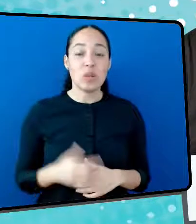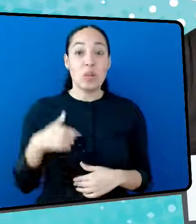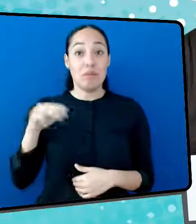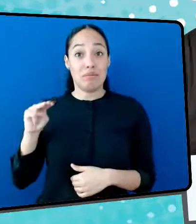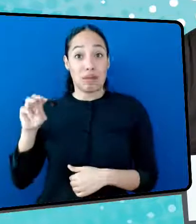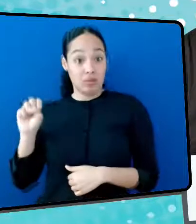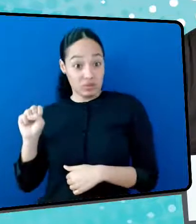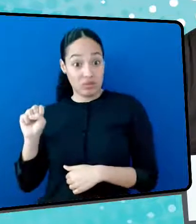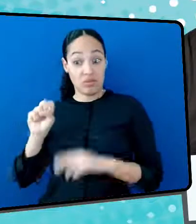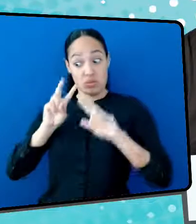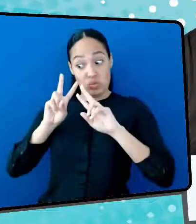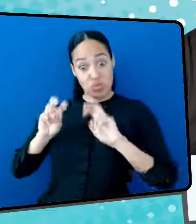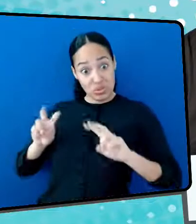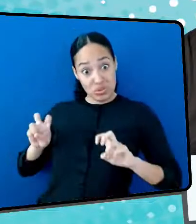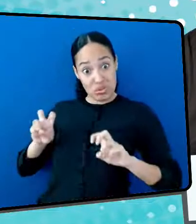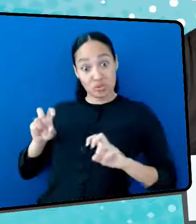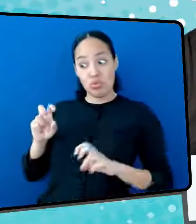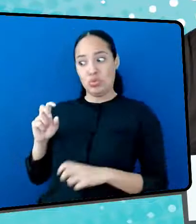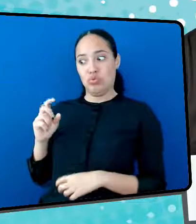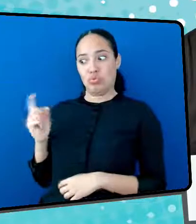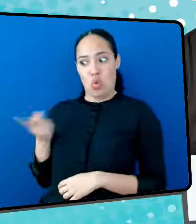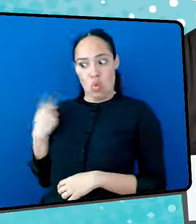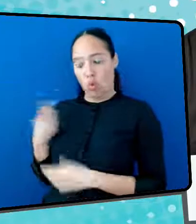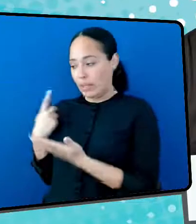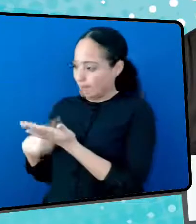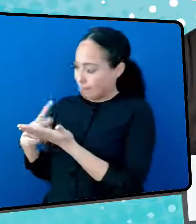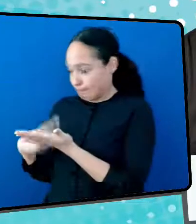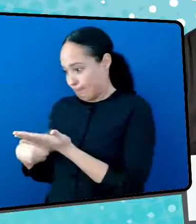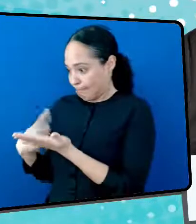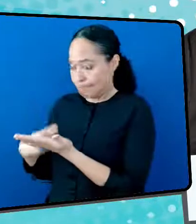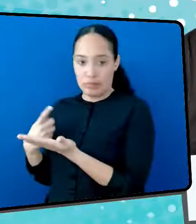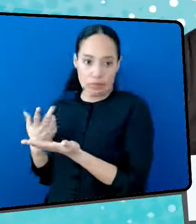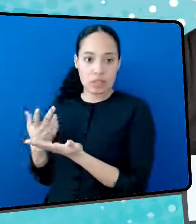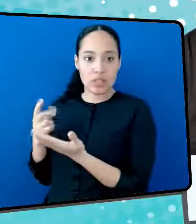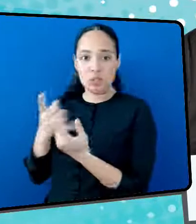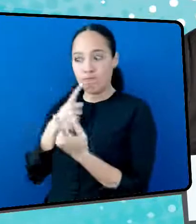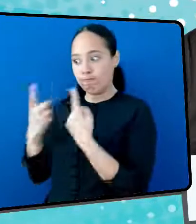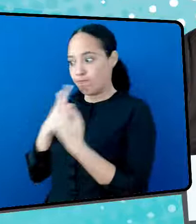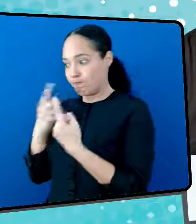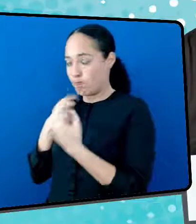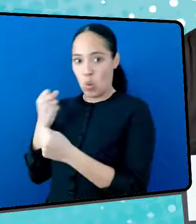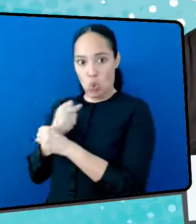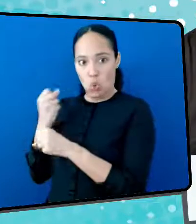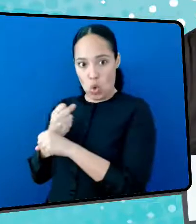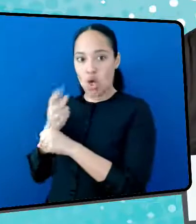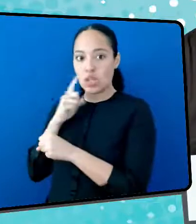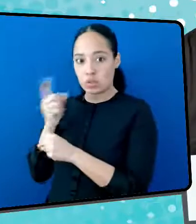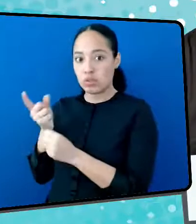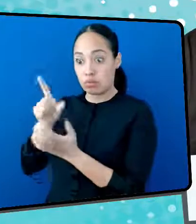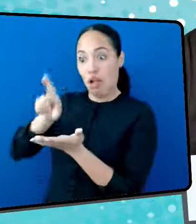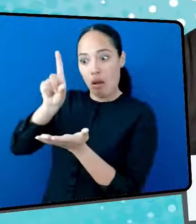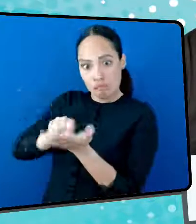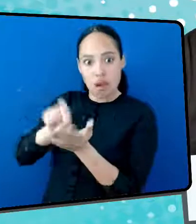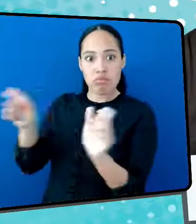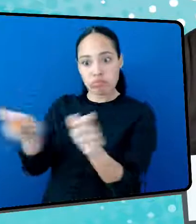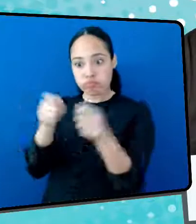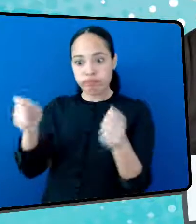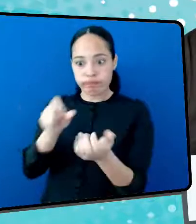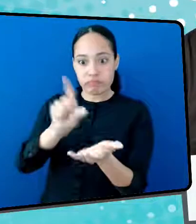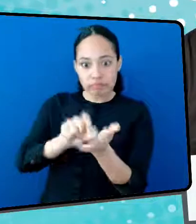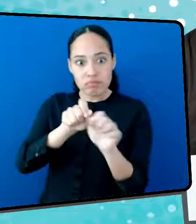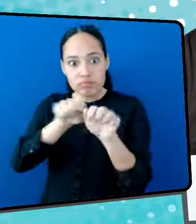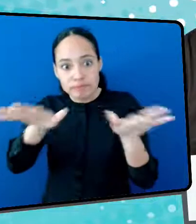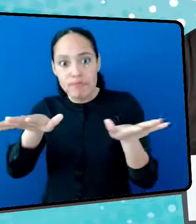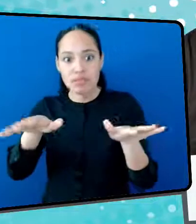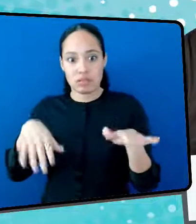our work once we've kind of published something and it's been proven to some extent or peer reviewed. And so I guess one of the